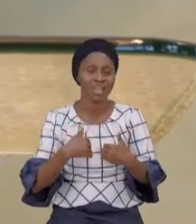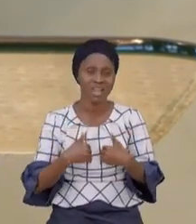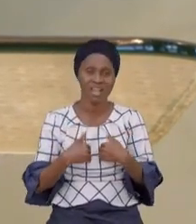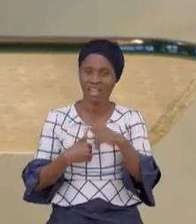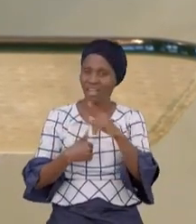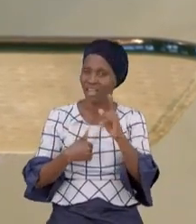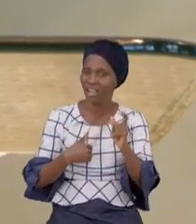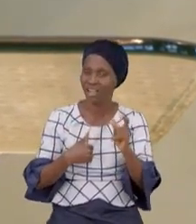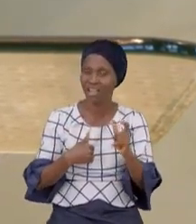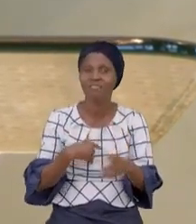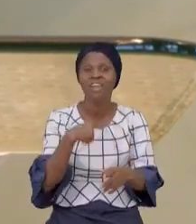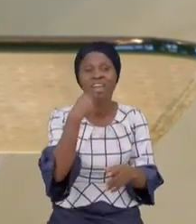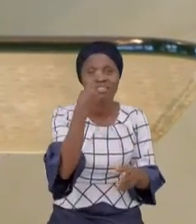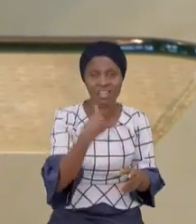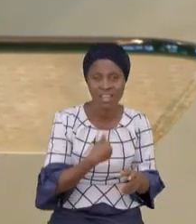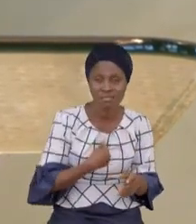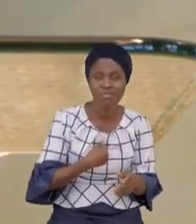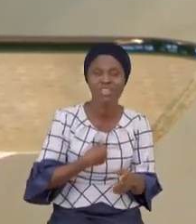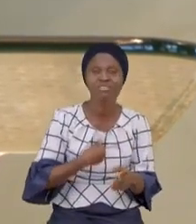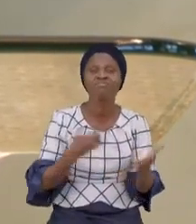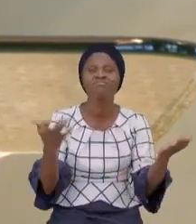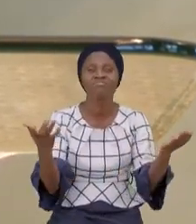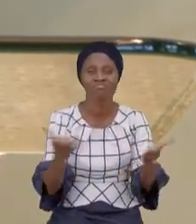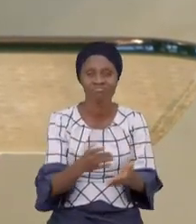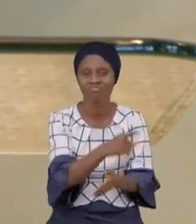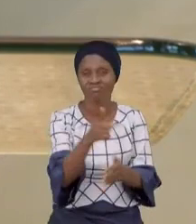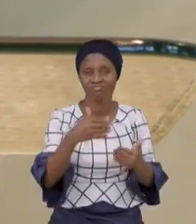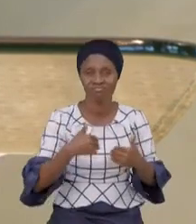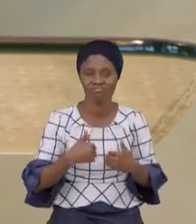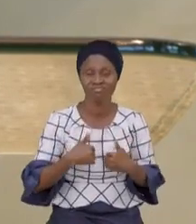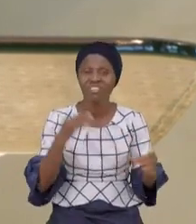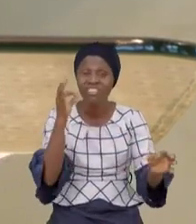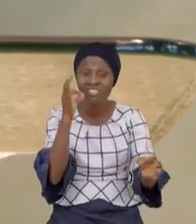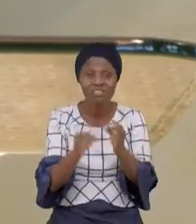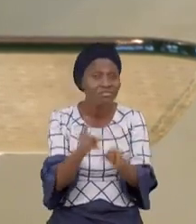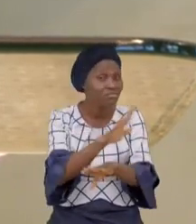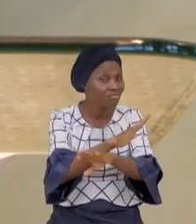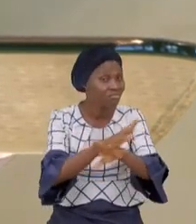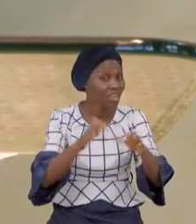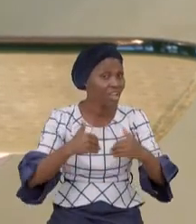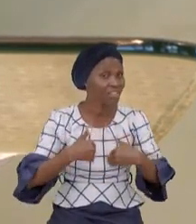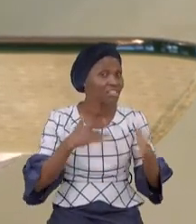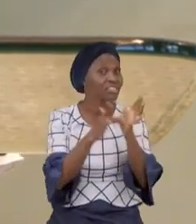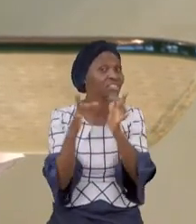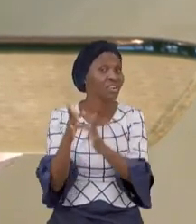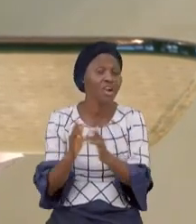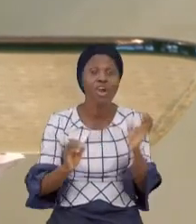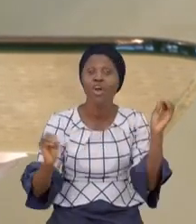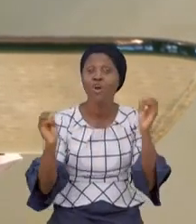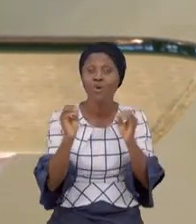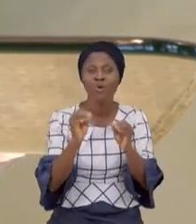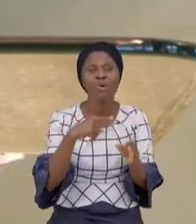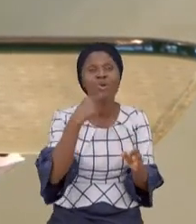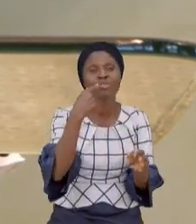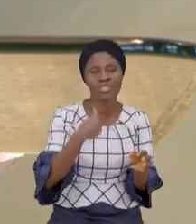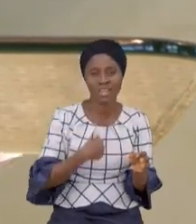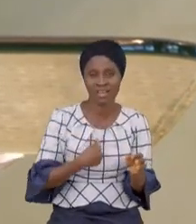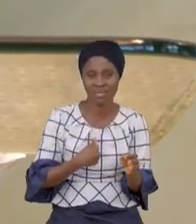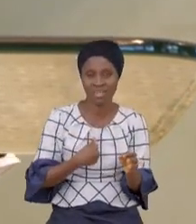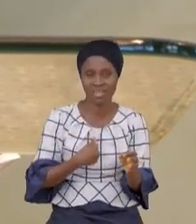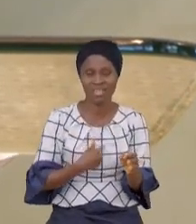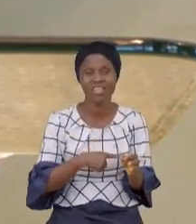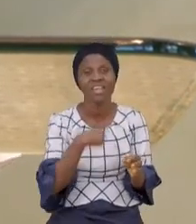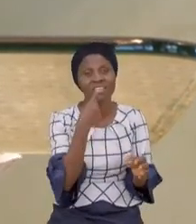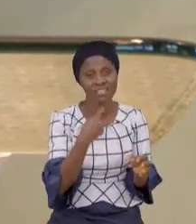you have. Tell me what you have if you do not have Jesus. Oh, tell